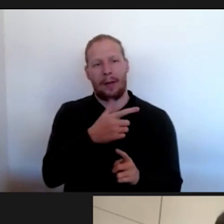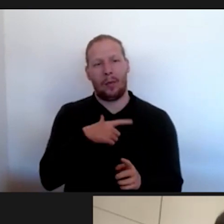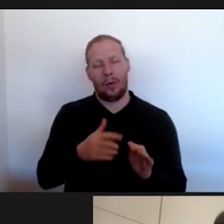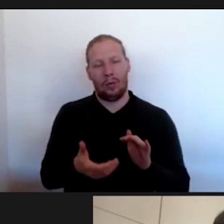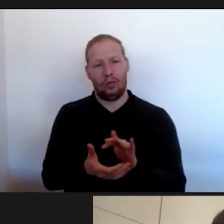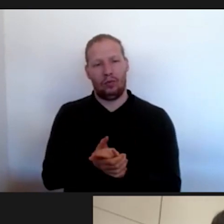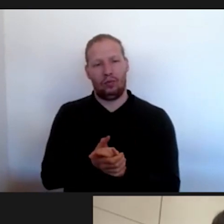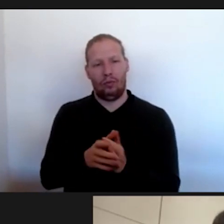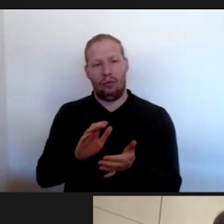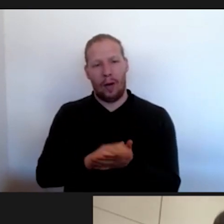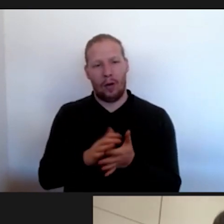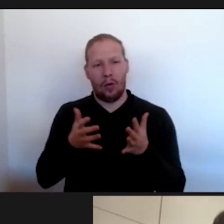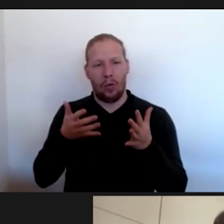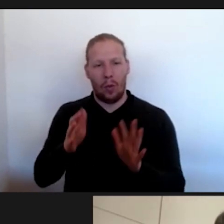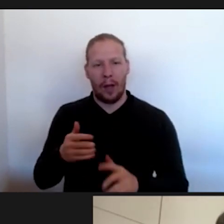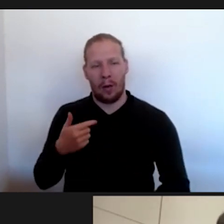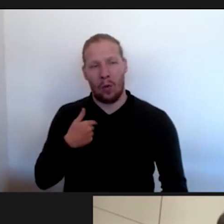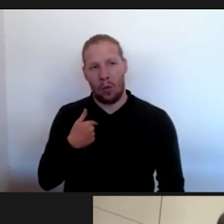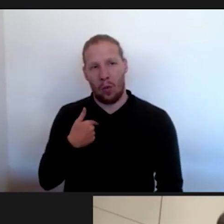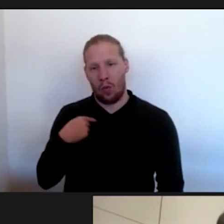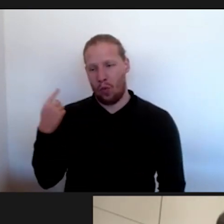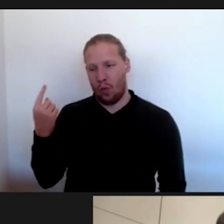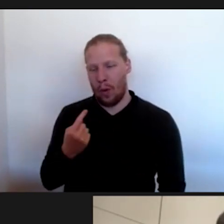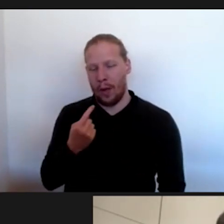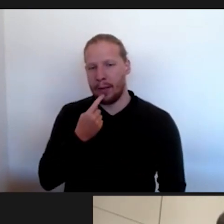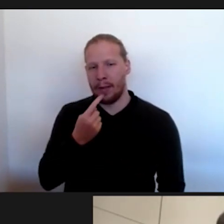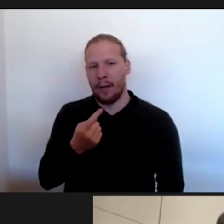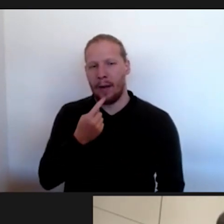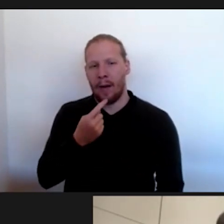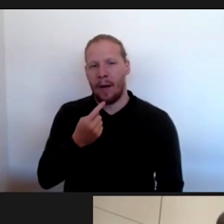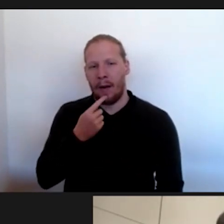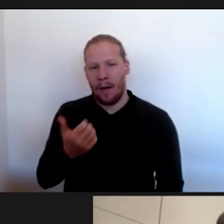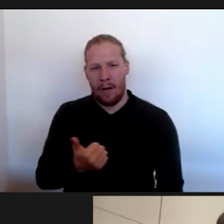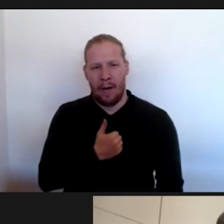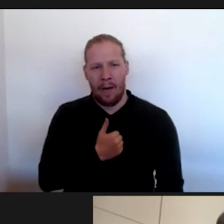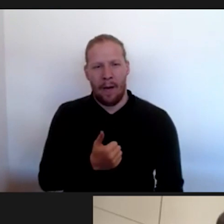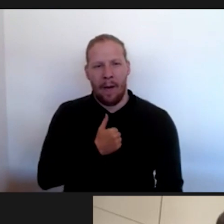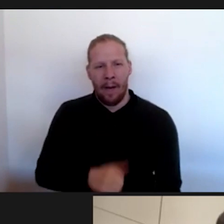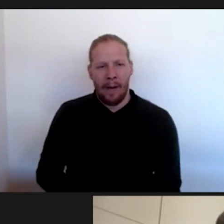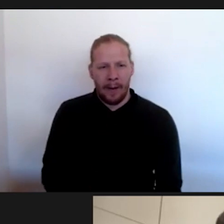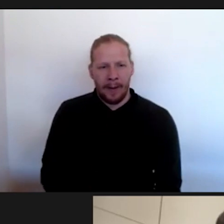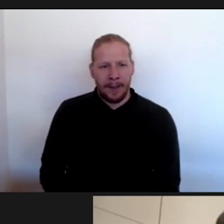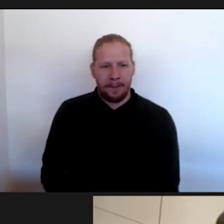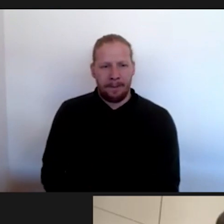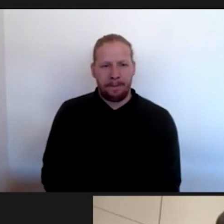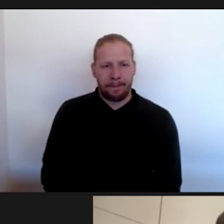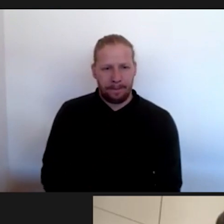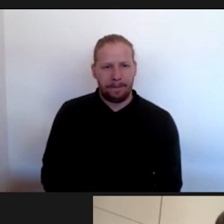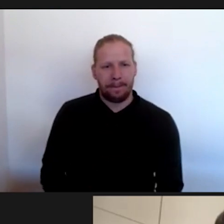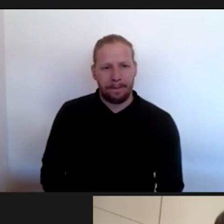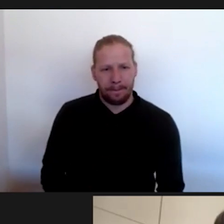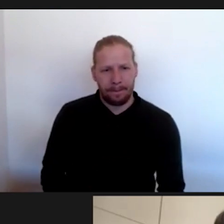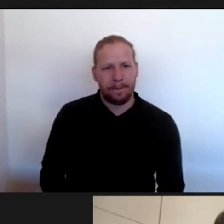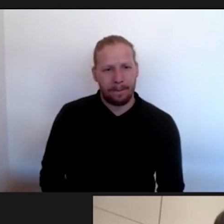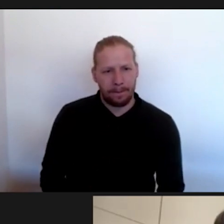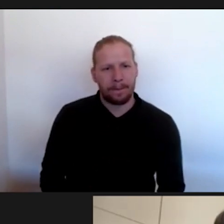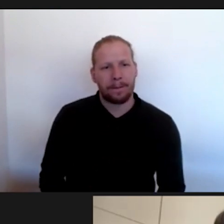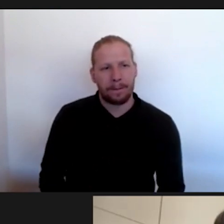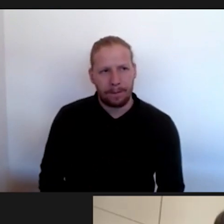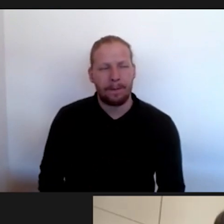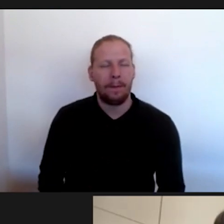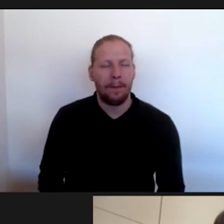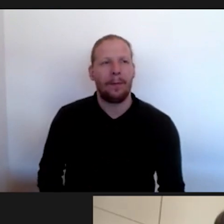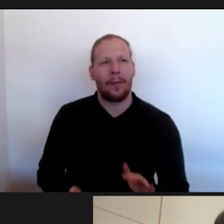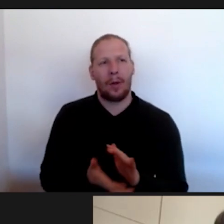pragmatically, I think what we're saying is that, so I was saying it's kind of nirvana, right? Pragmatically, it will be very hard to have meaningful partnership all over